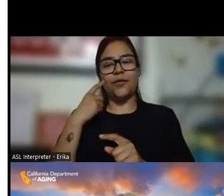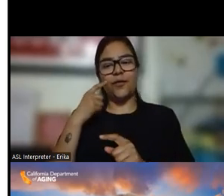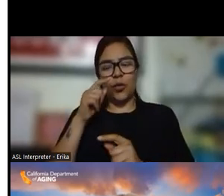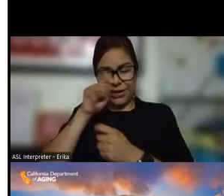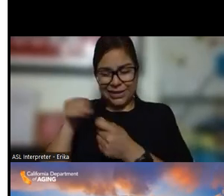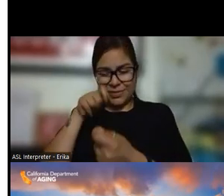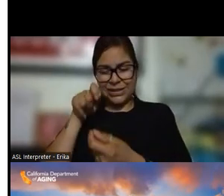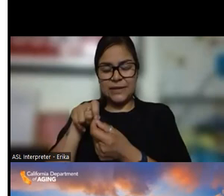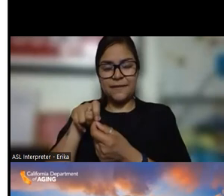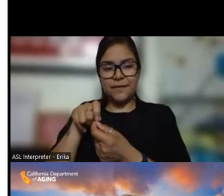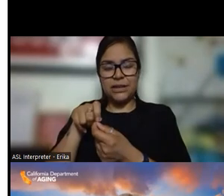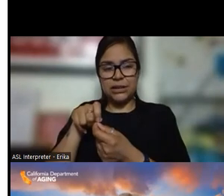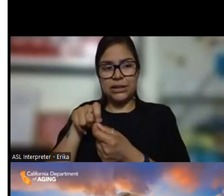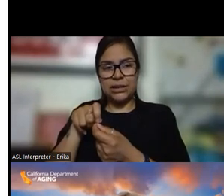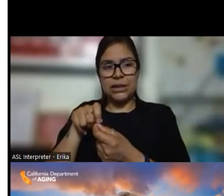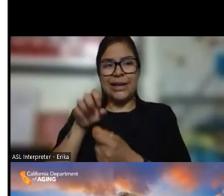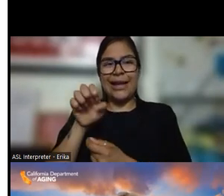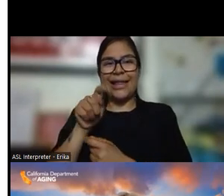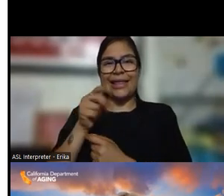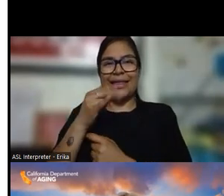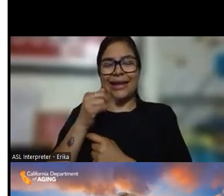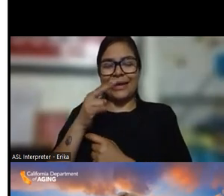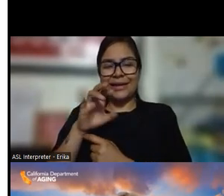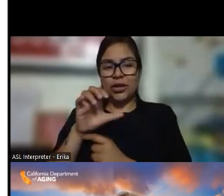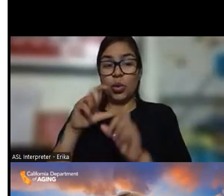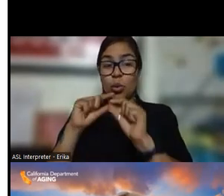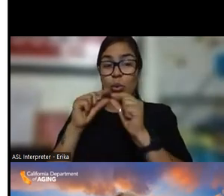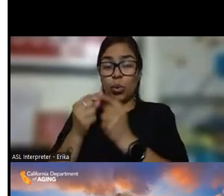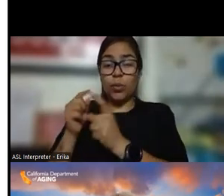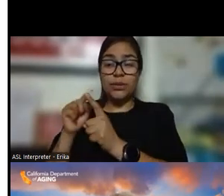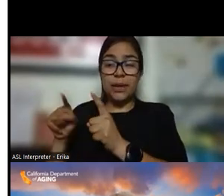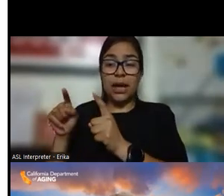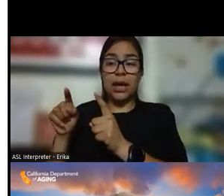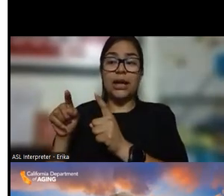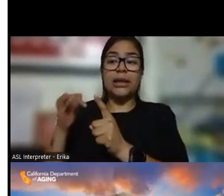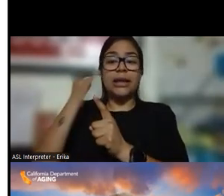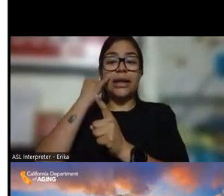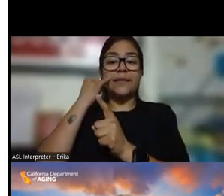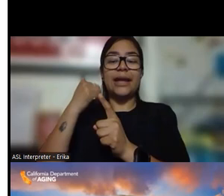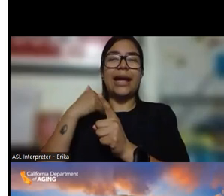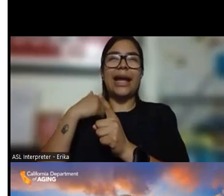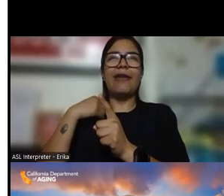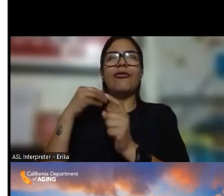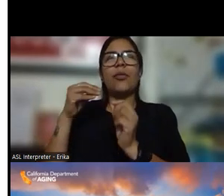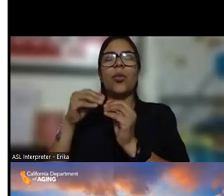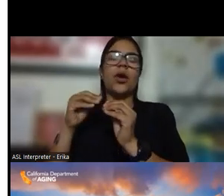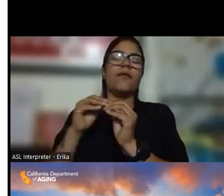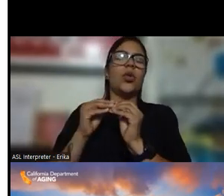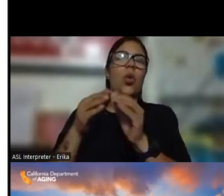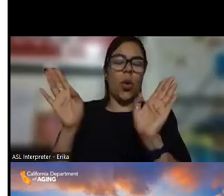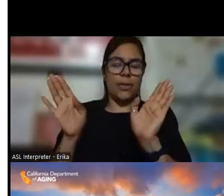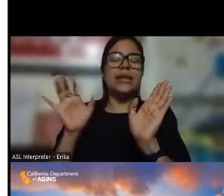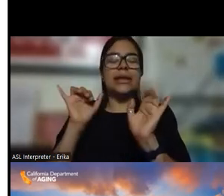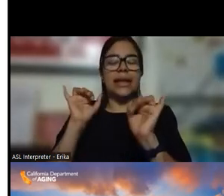specific ethnic or racial groups. And as long as they were still focused on the broader population, they were eligible for